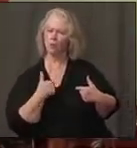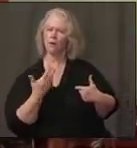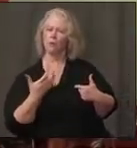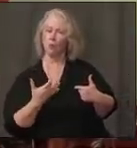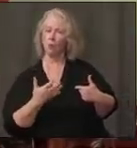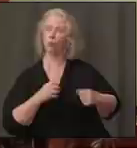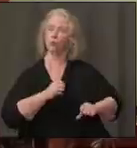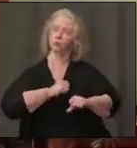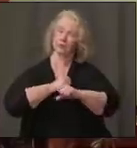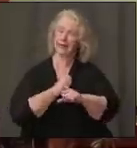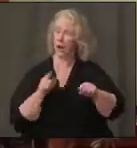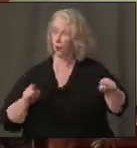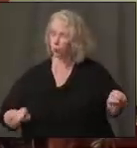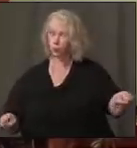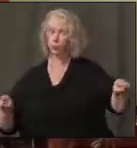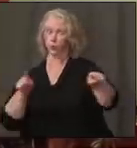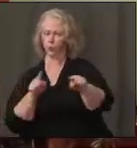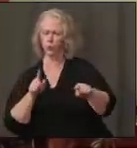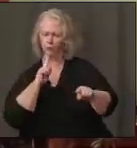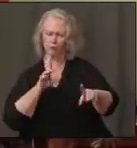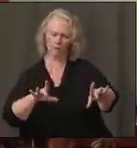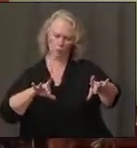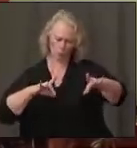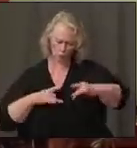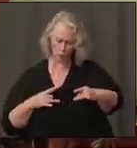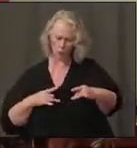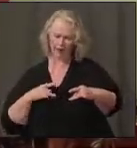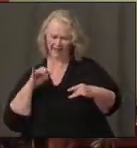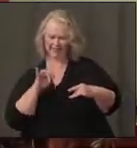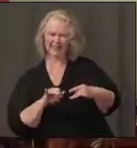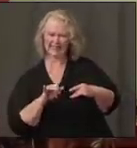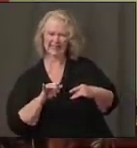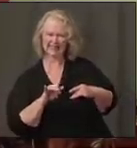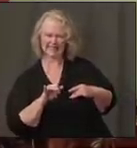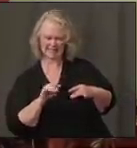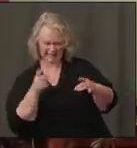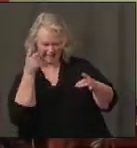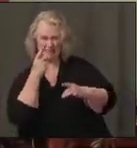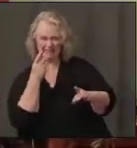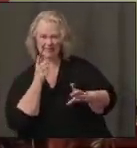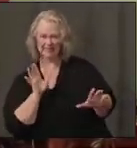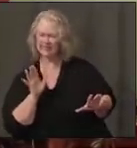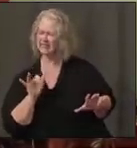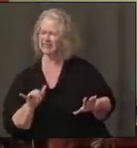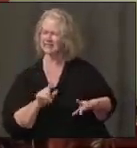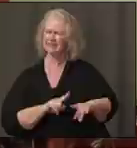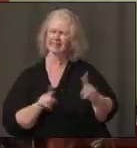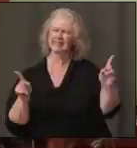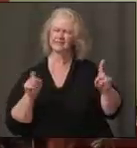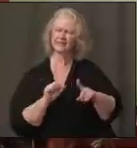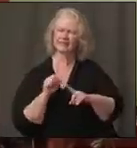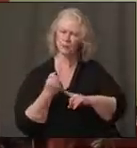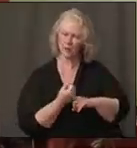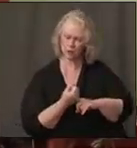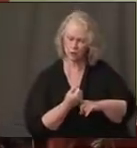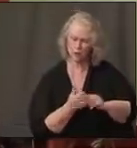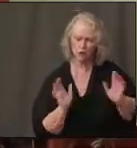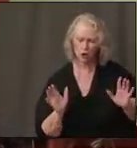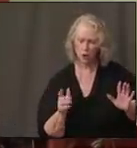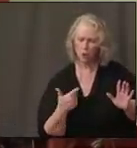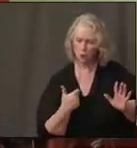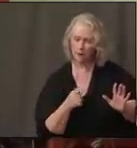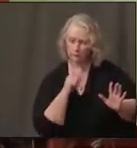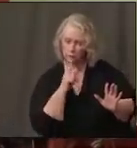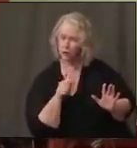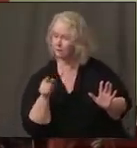protect you from contracting a deadly disease is a very different circumstance. We want to make sure that